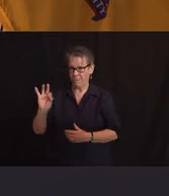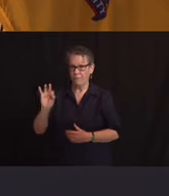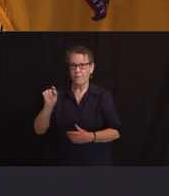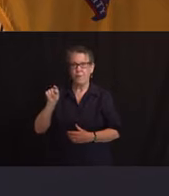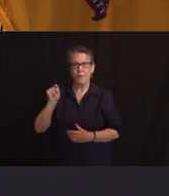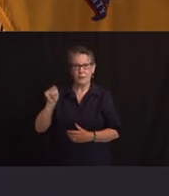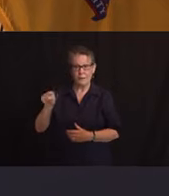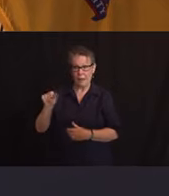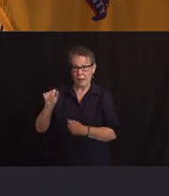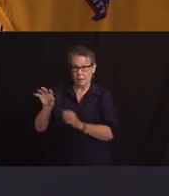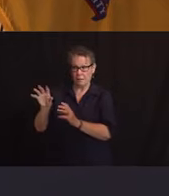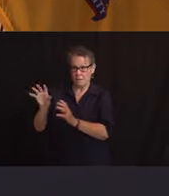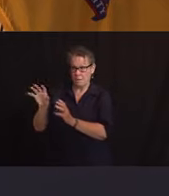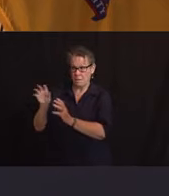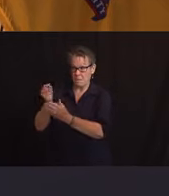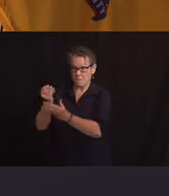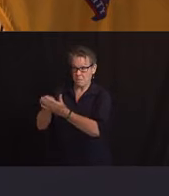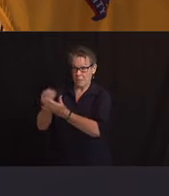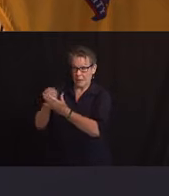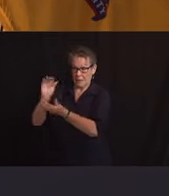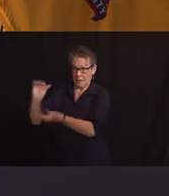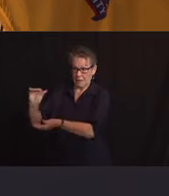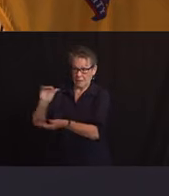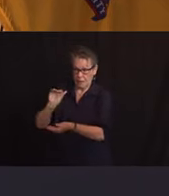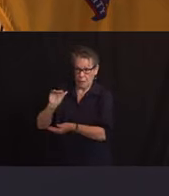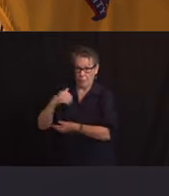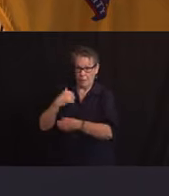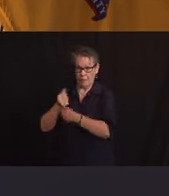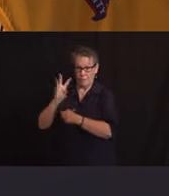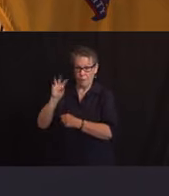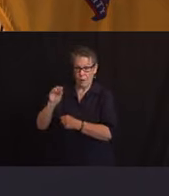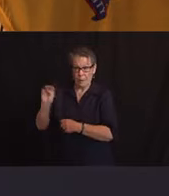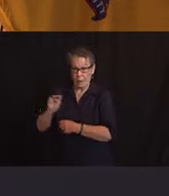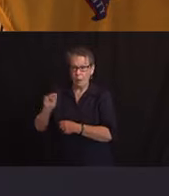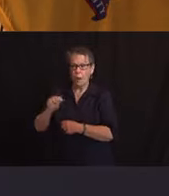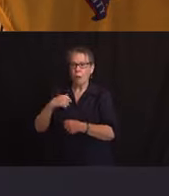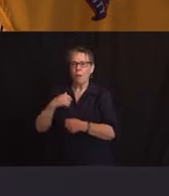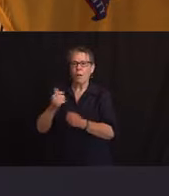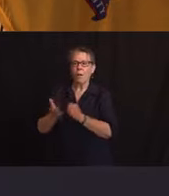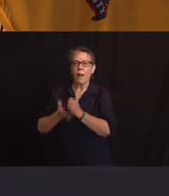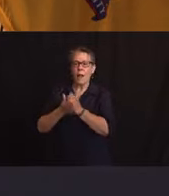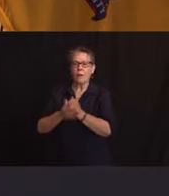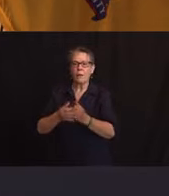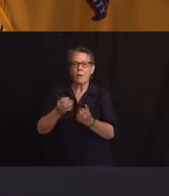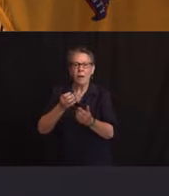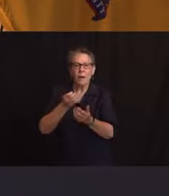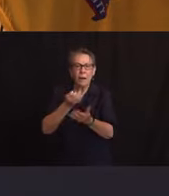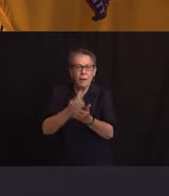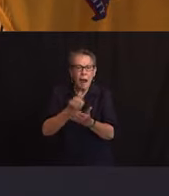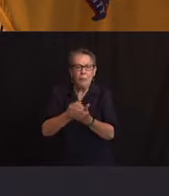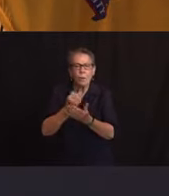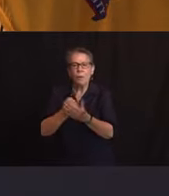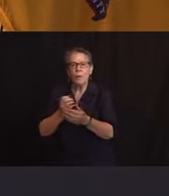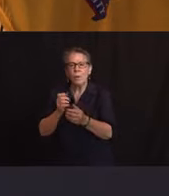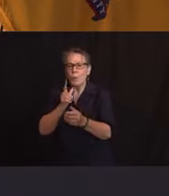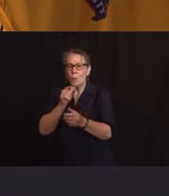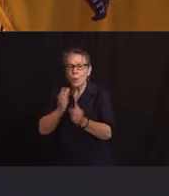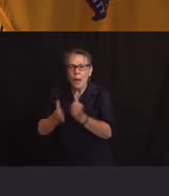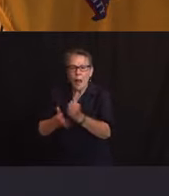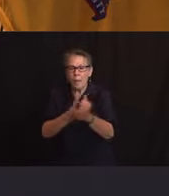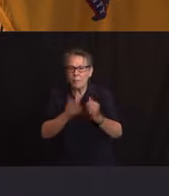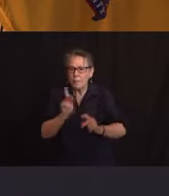million. Again, we want an economy that works for everybody. We want to bring everybody along here. So it included the monies that